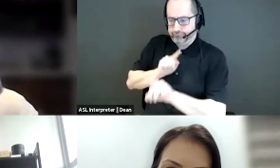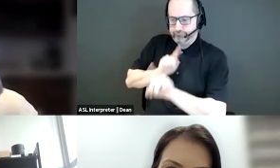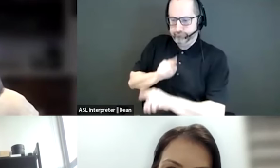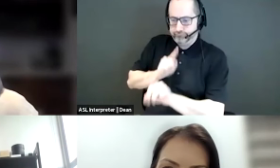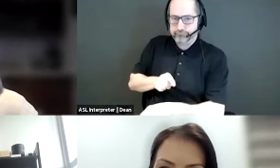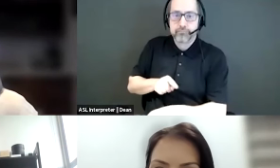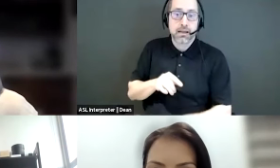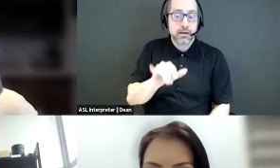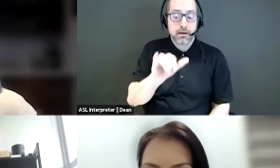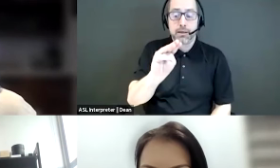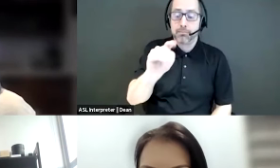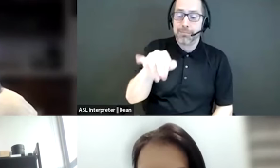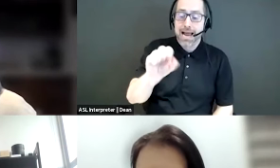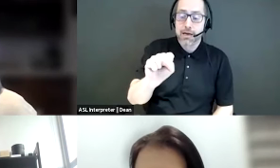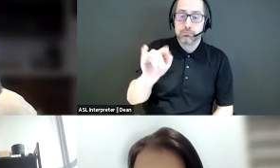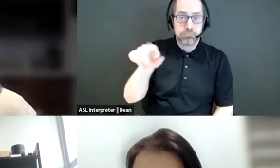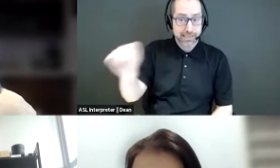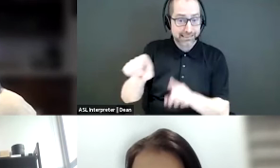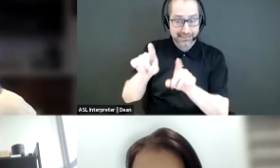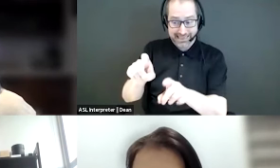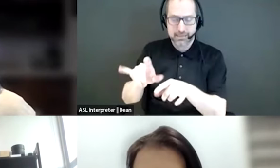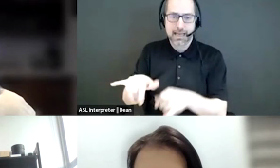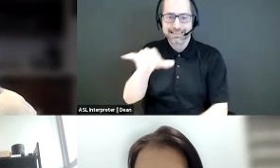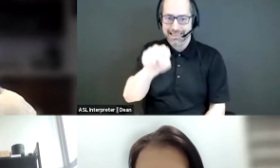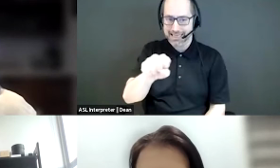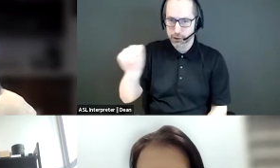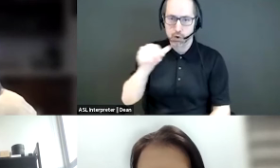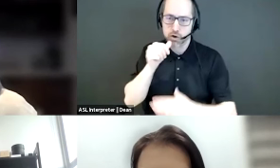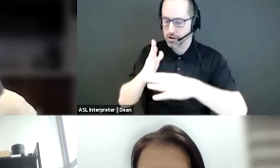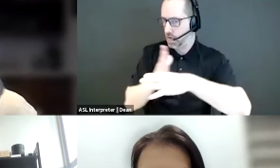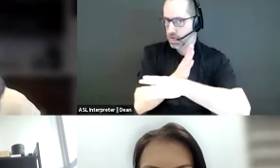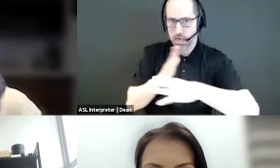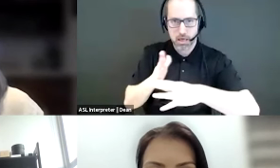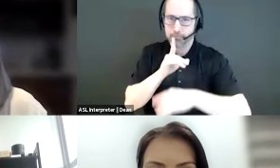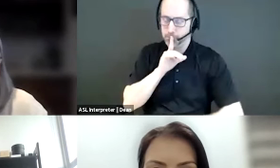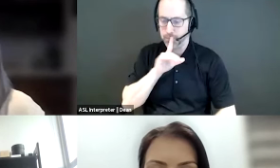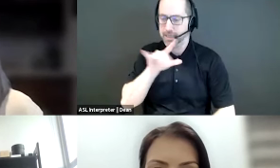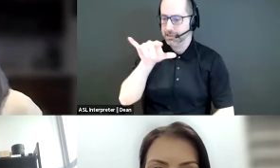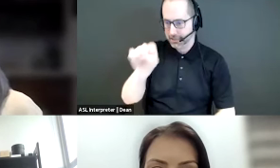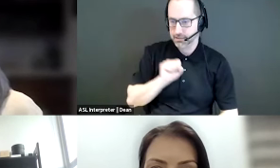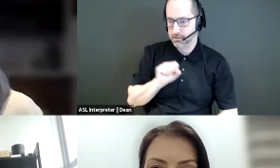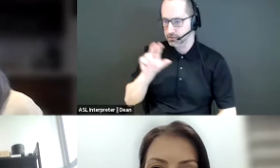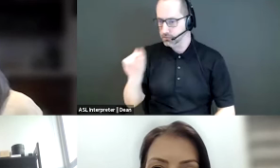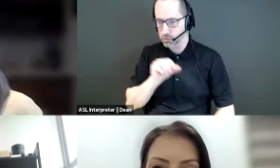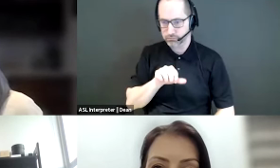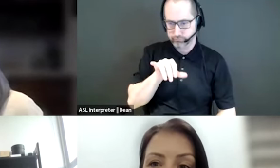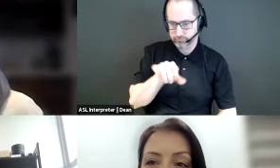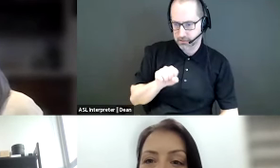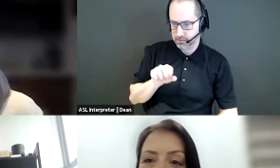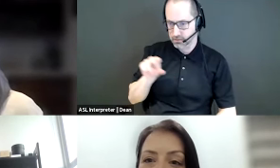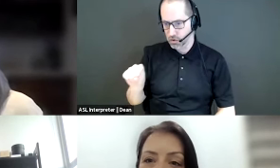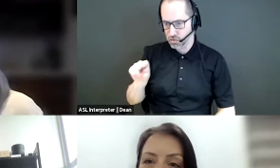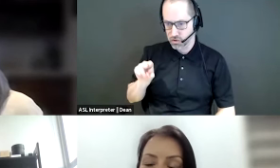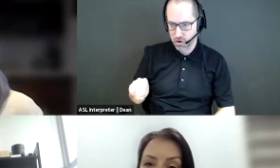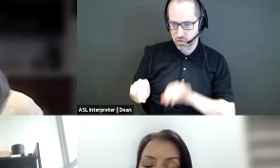a yes/no, an either or. It's not a continuum. And you get 4 letters that describe